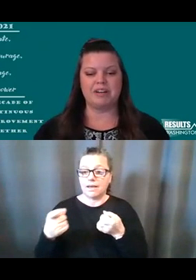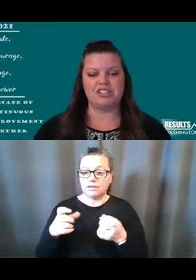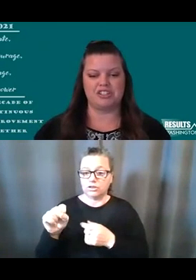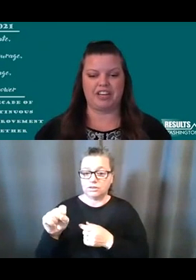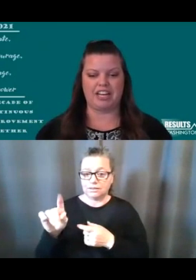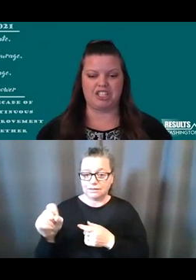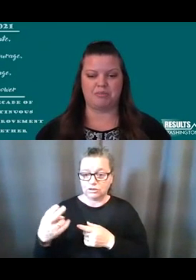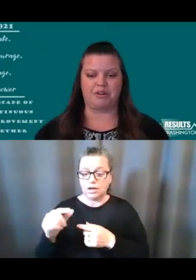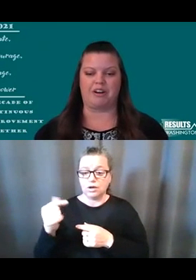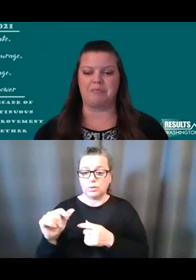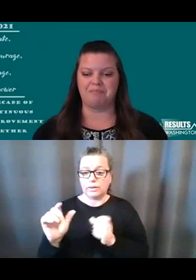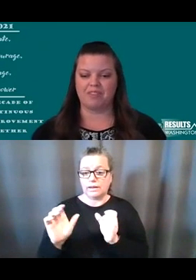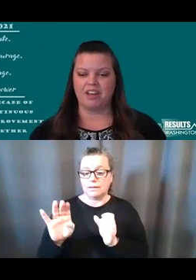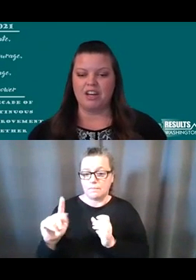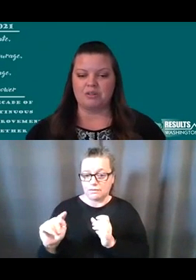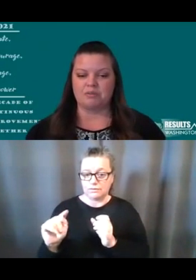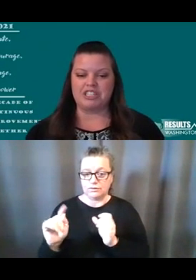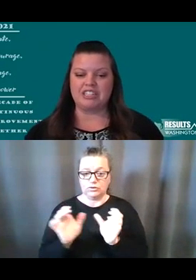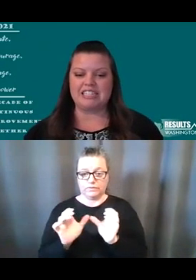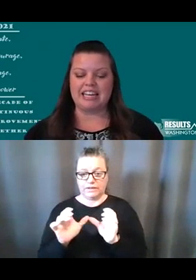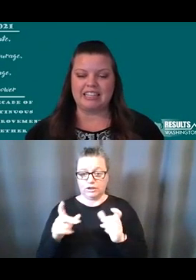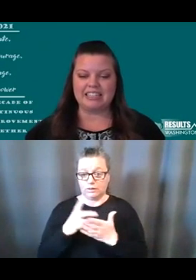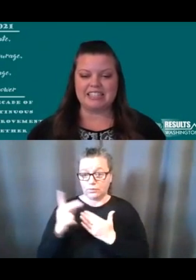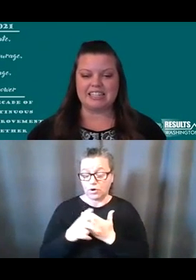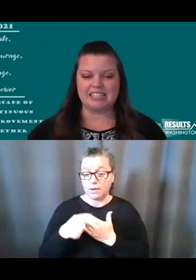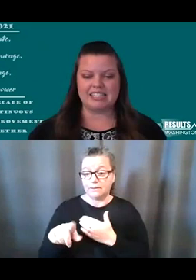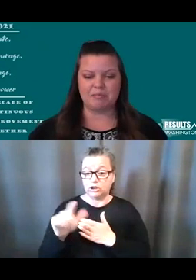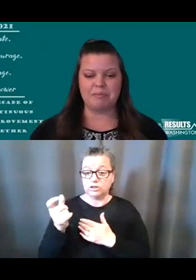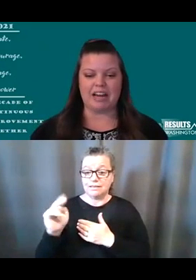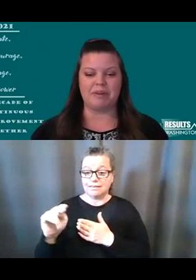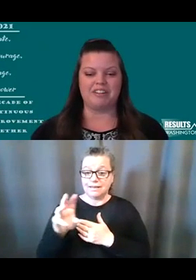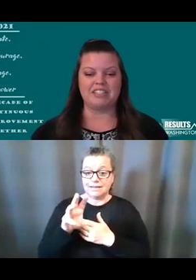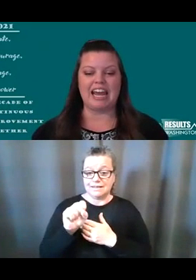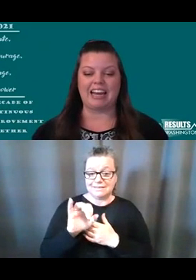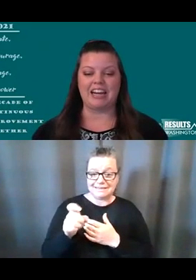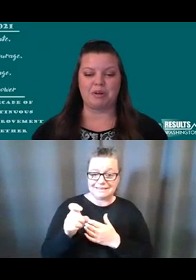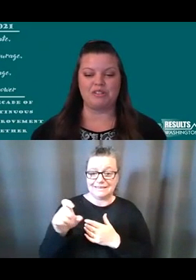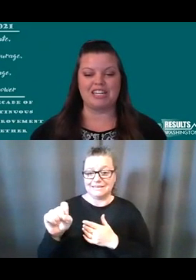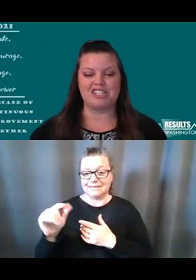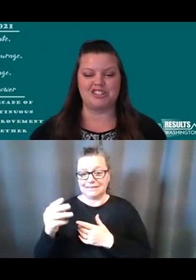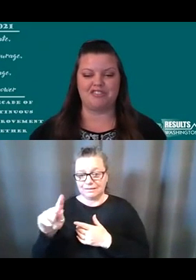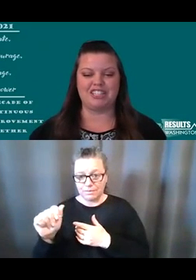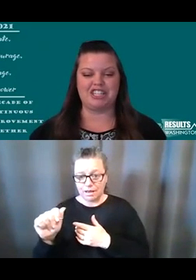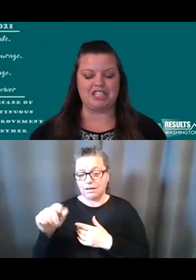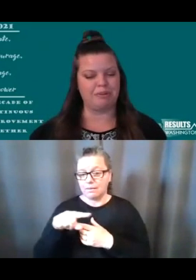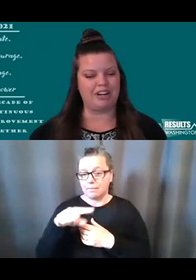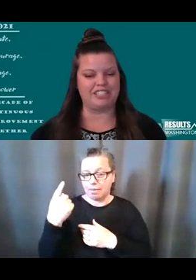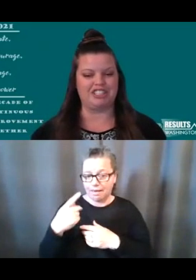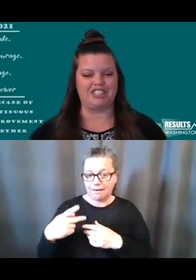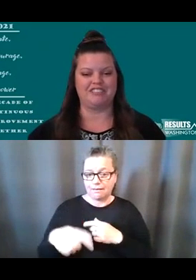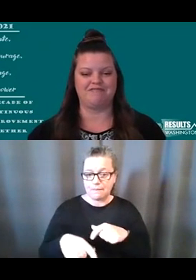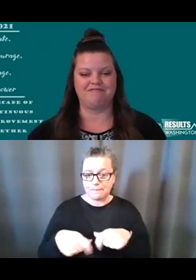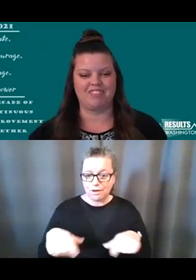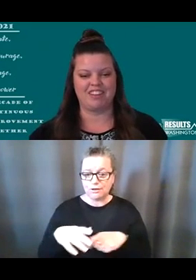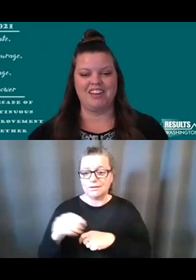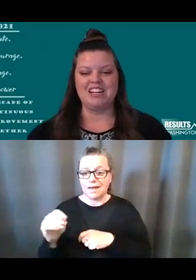Green Belt certification program. Rachel is a Lean Six Sigma black belt and a ProSci certified change